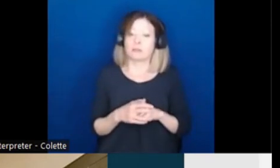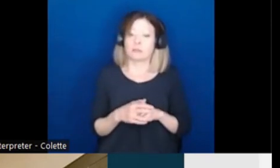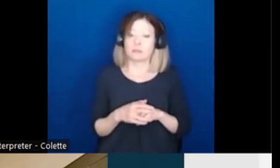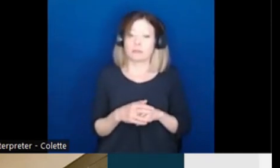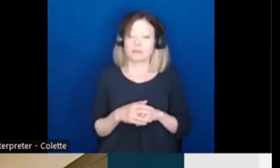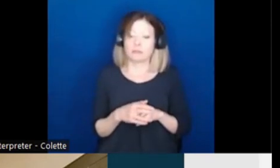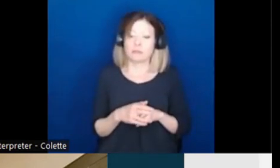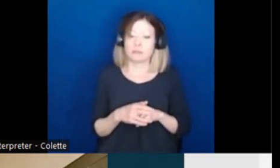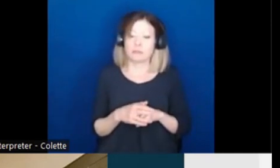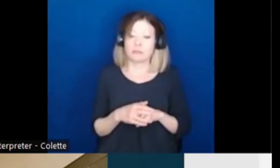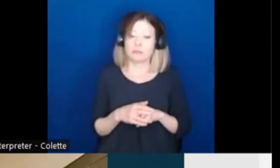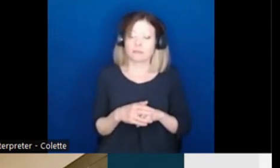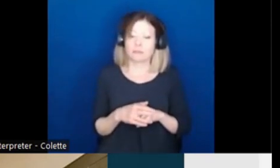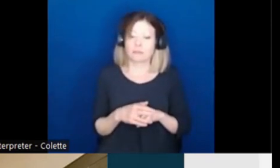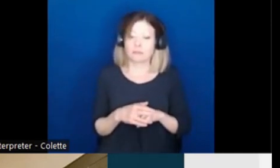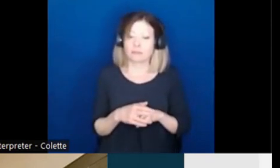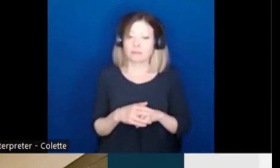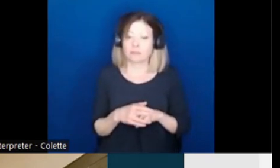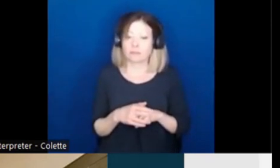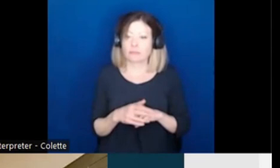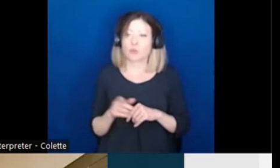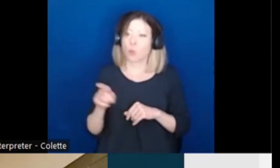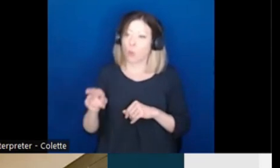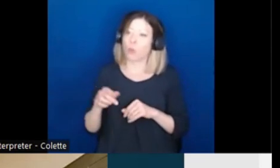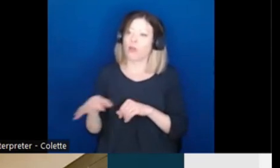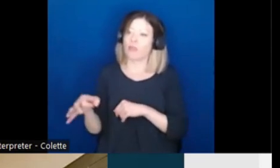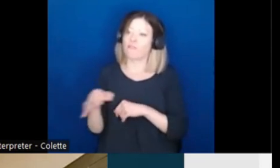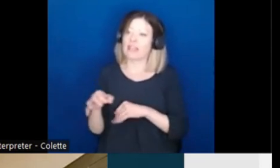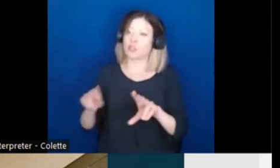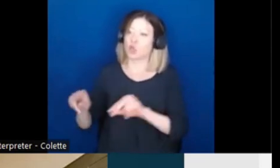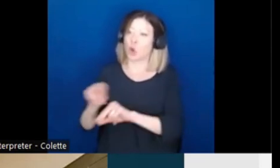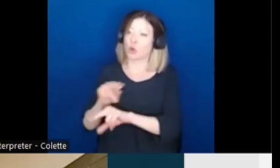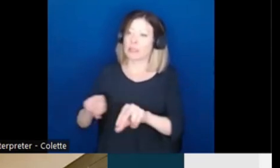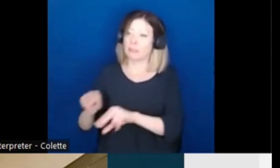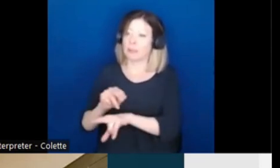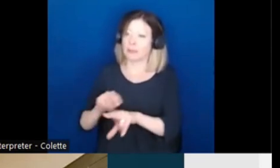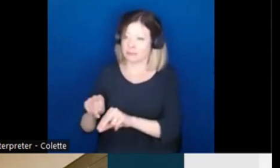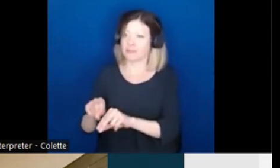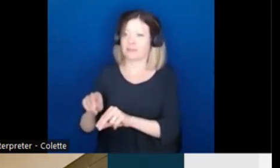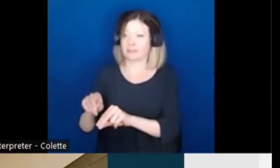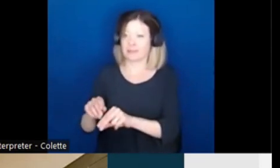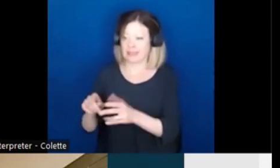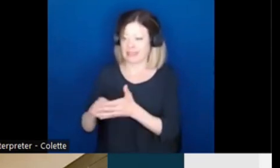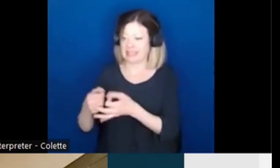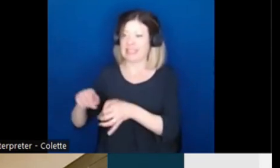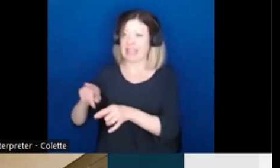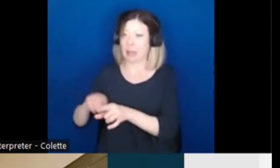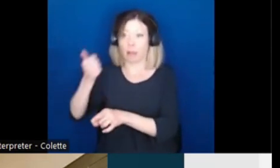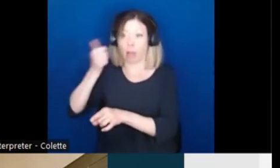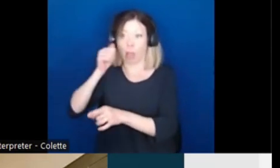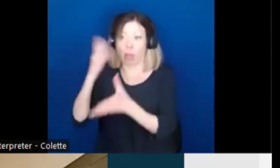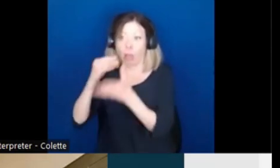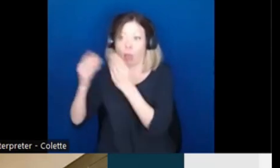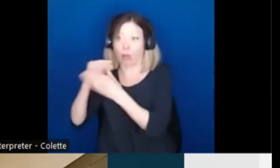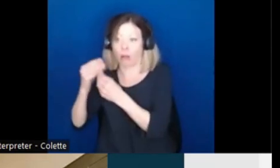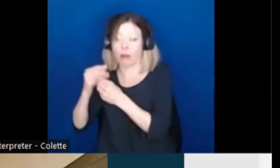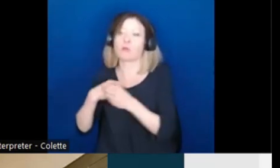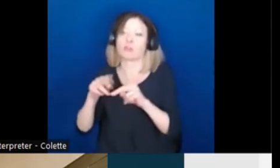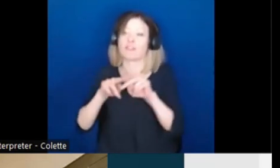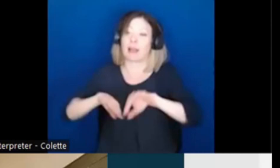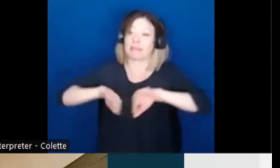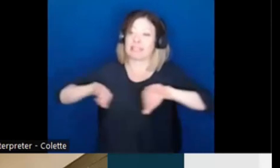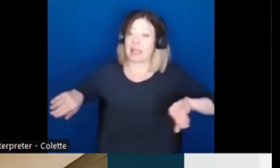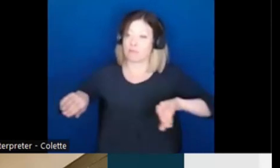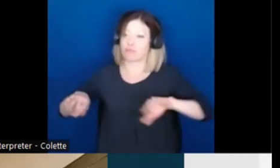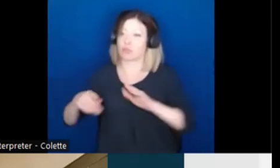Brontes kind of kept themselves a little bit separate, so they kind of knew what was going on through her. But we've got a lovely